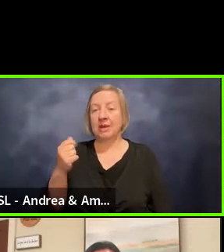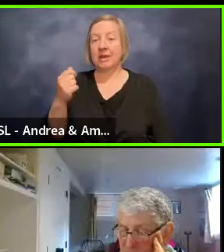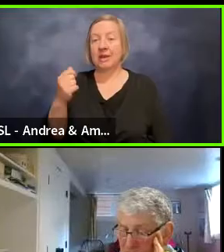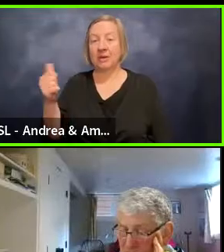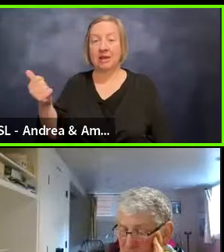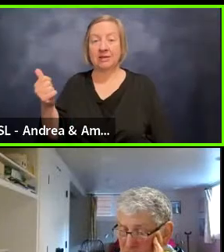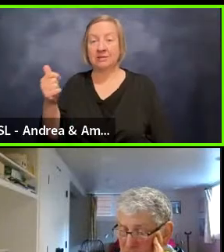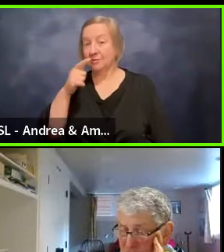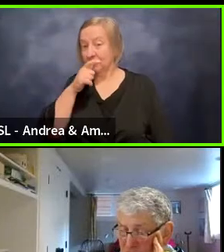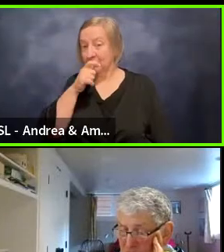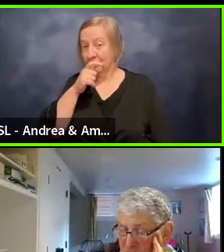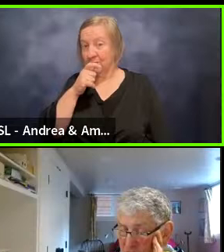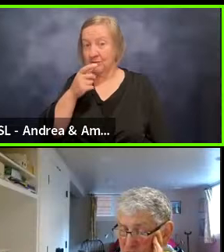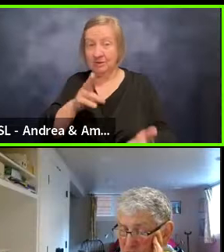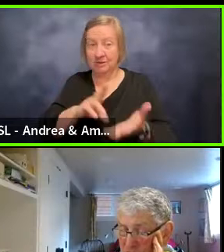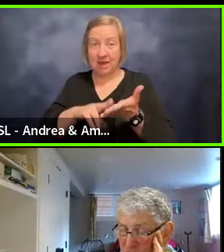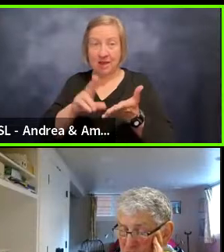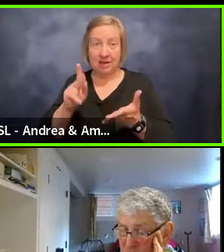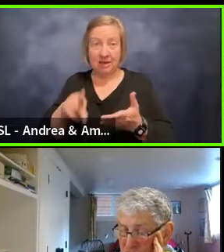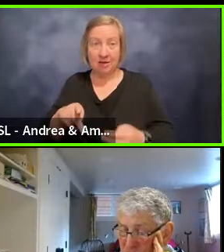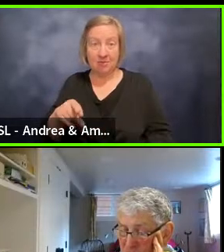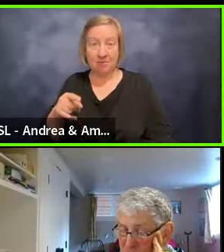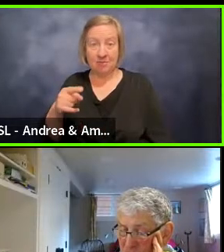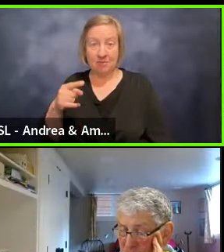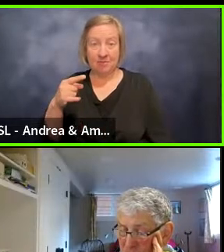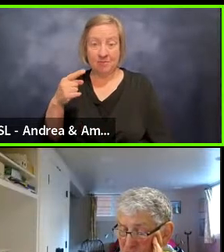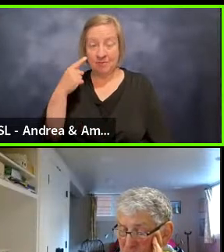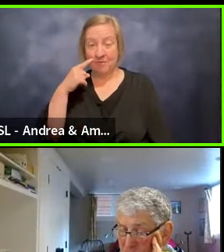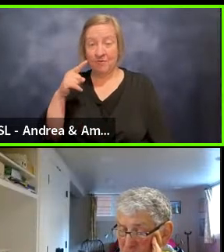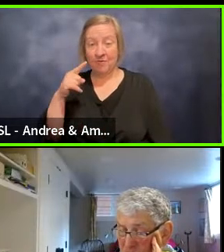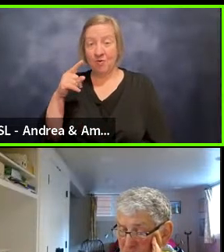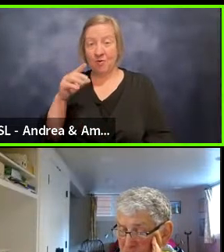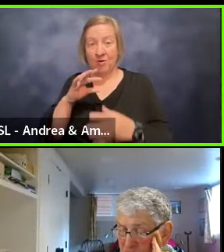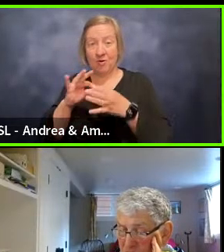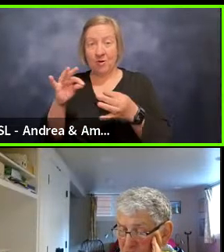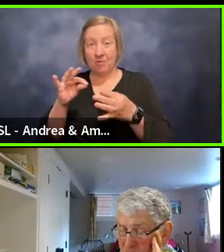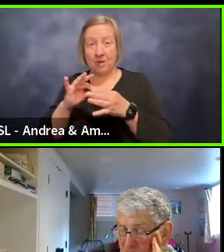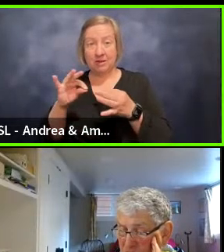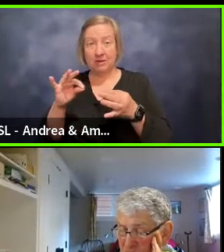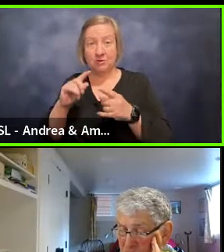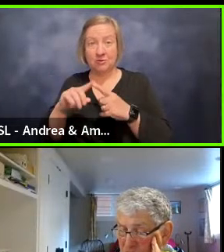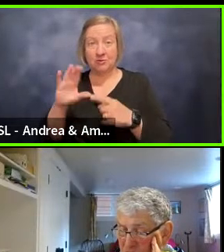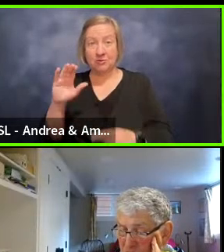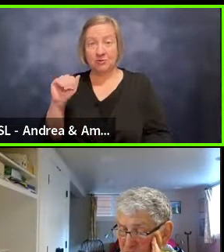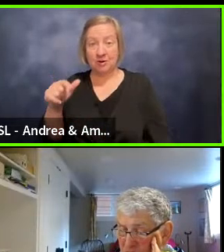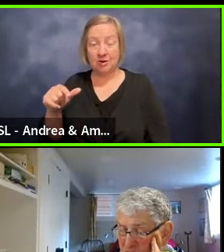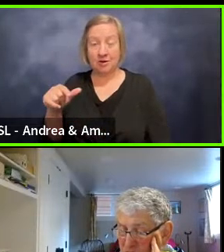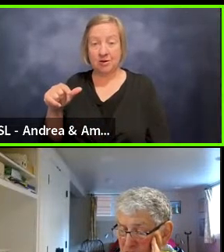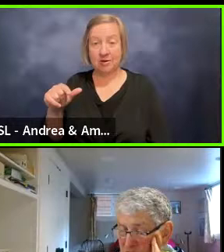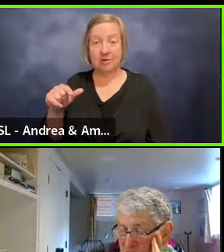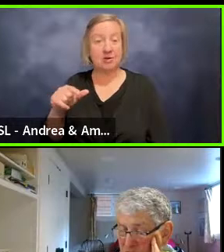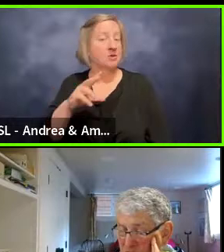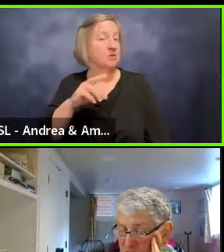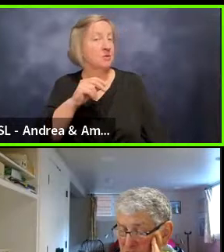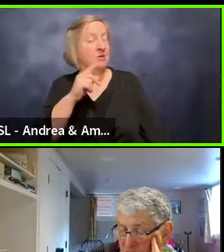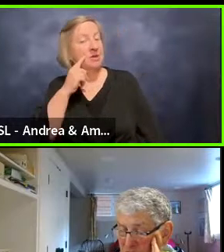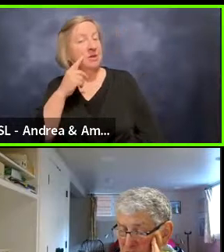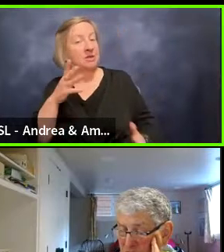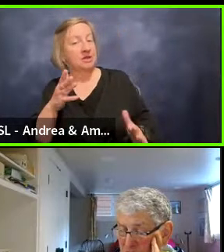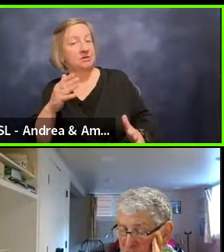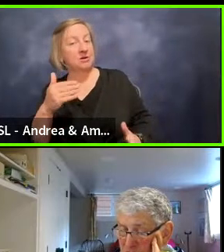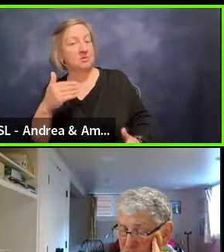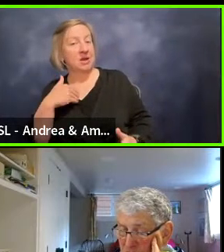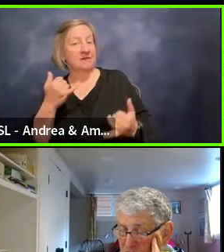else that has signed up to provide comment to the CAG? No, I think that's all we have